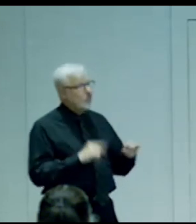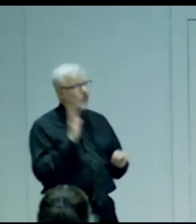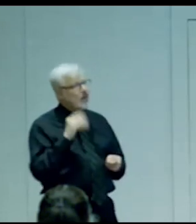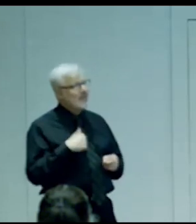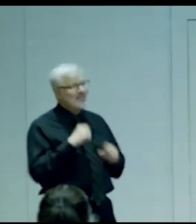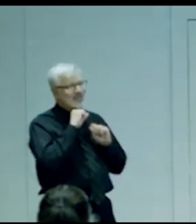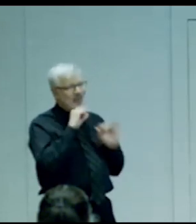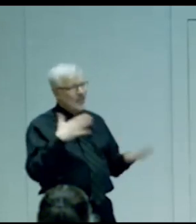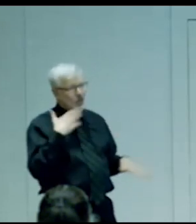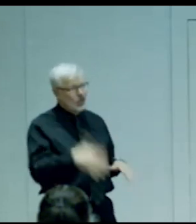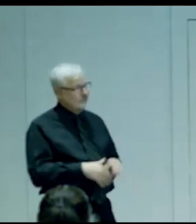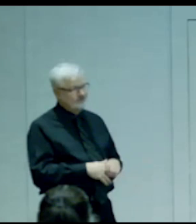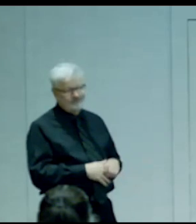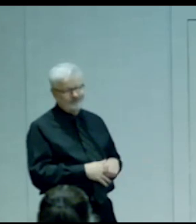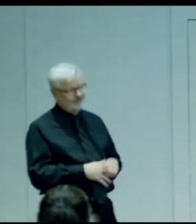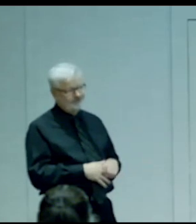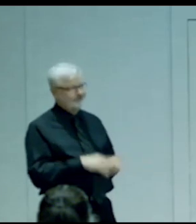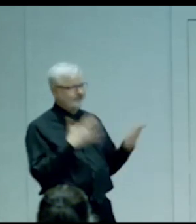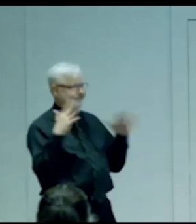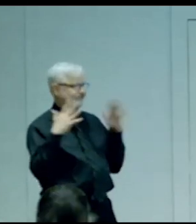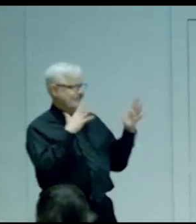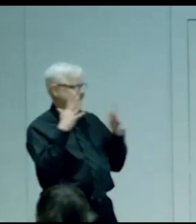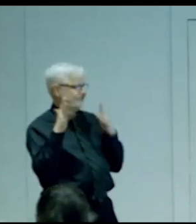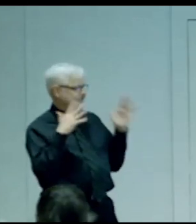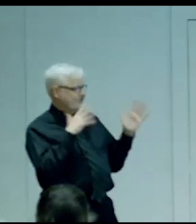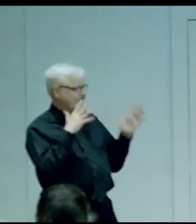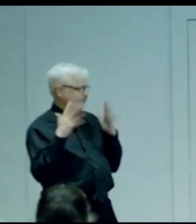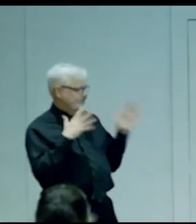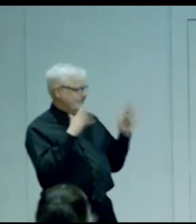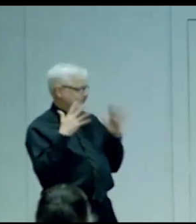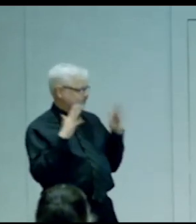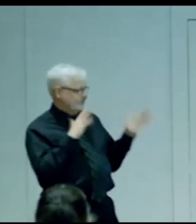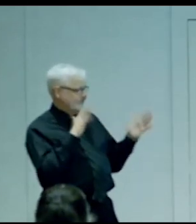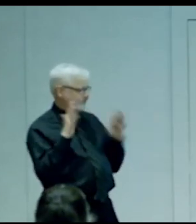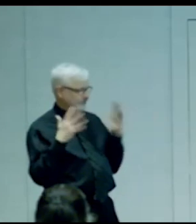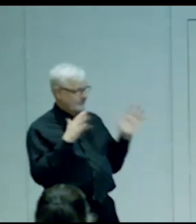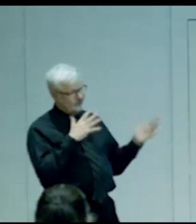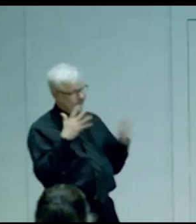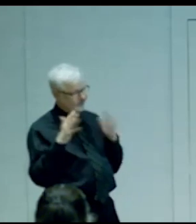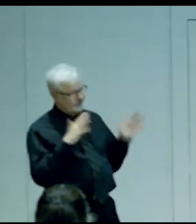nothing good. Thank you.